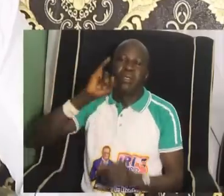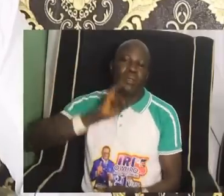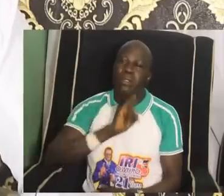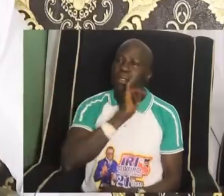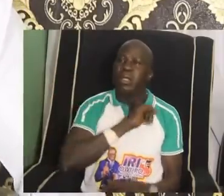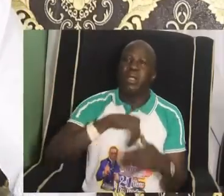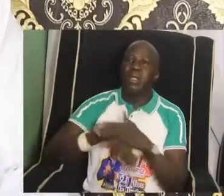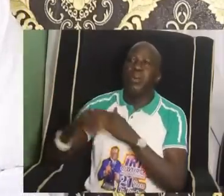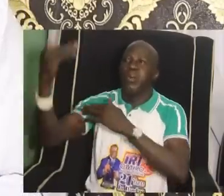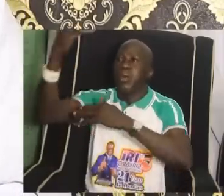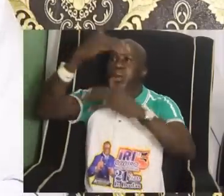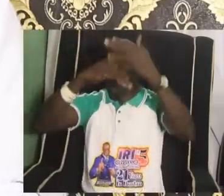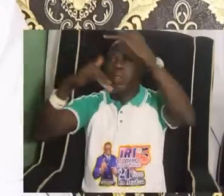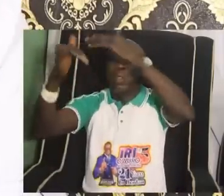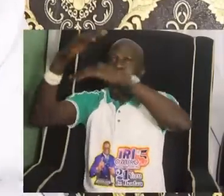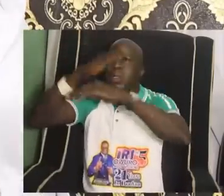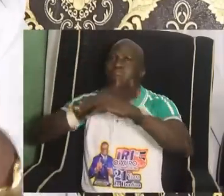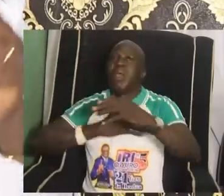Jerusalem,